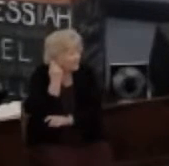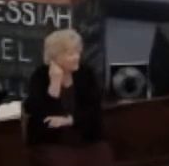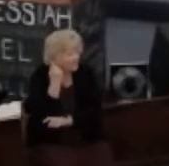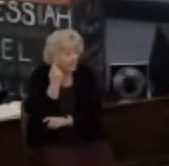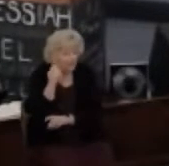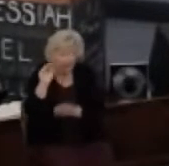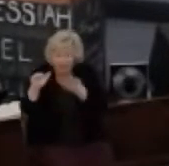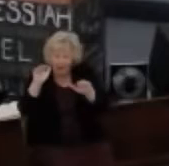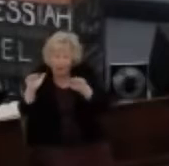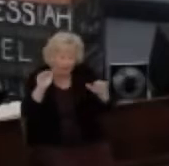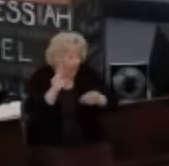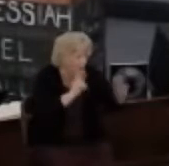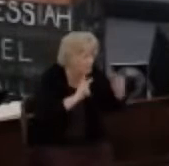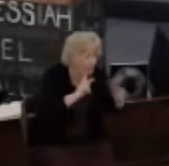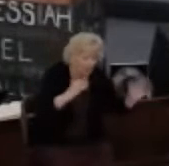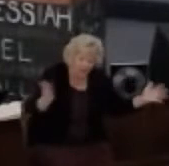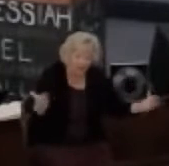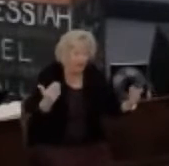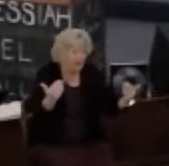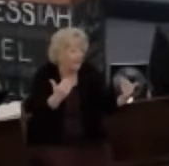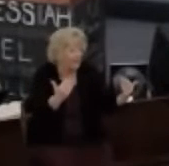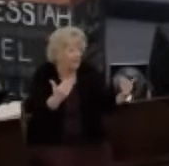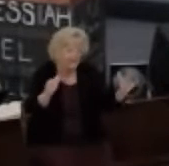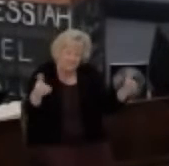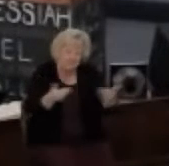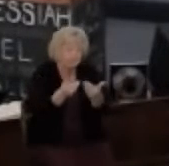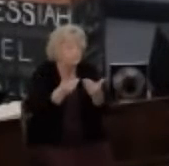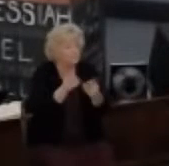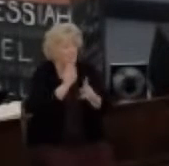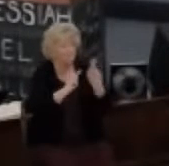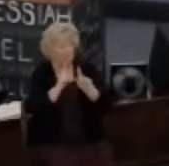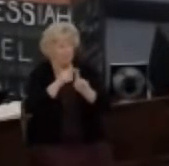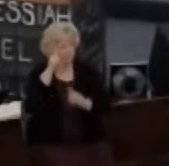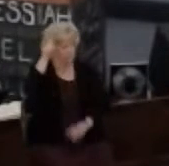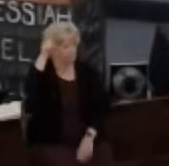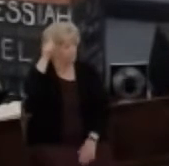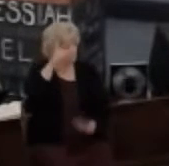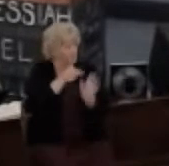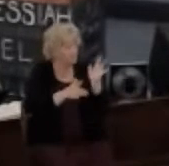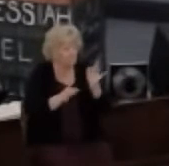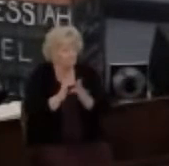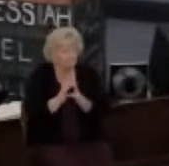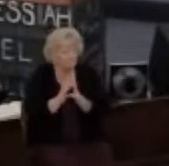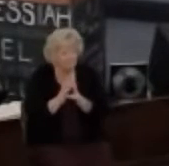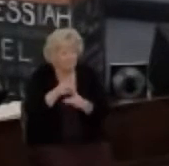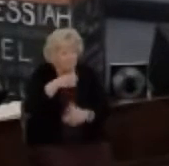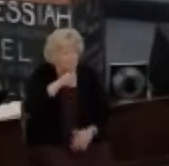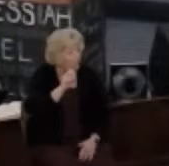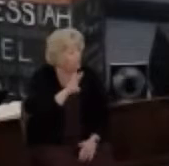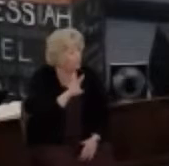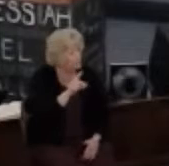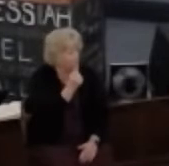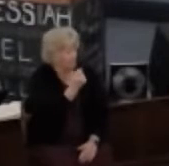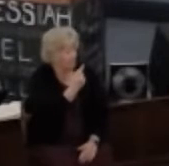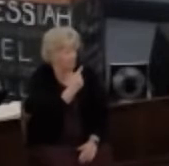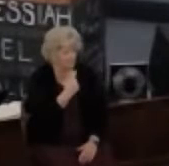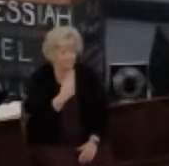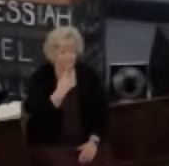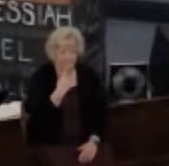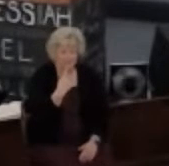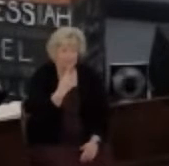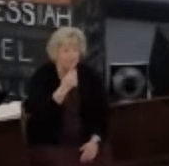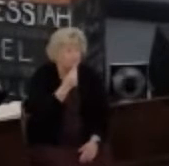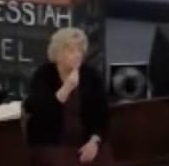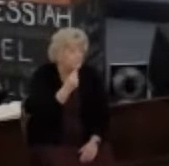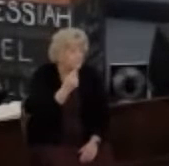winning souls, introducing people to Jesus. Proverbs 11, verse 30 says, "The fruit of the